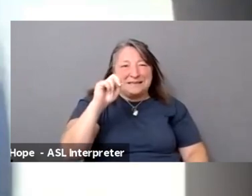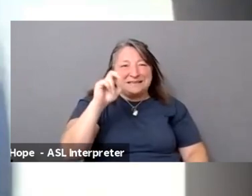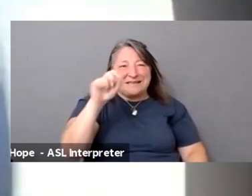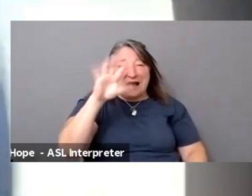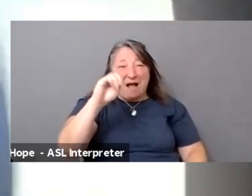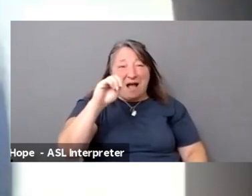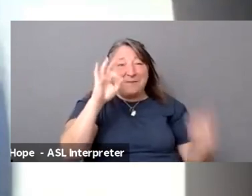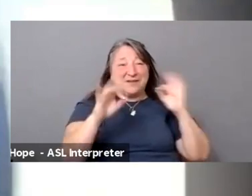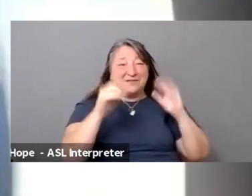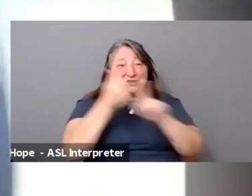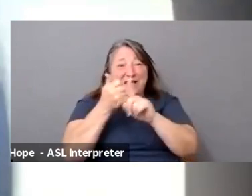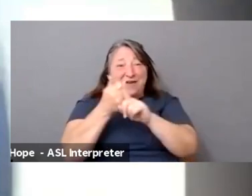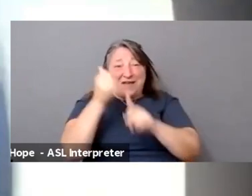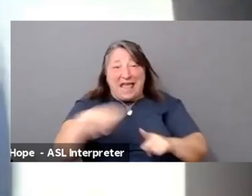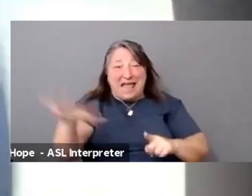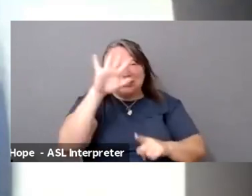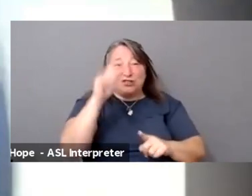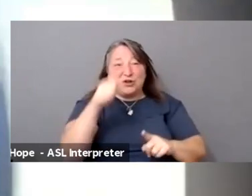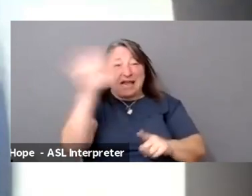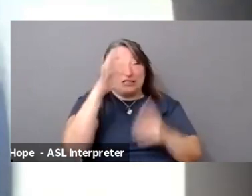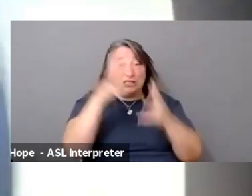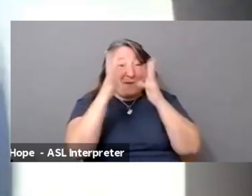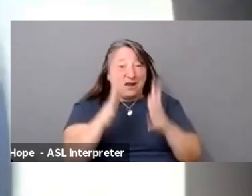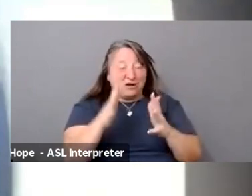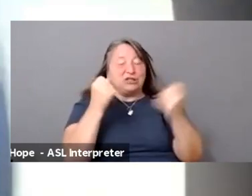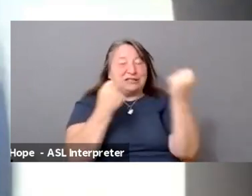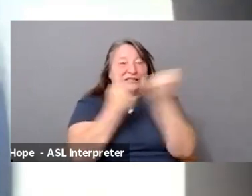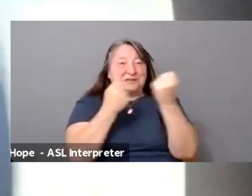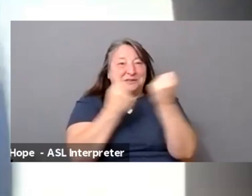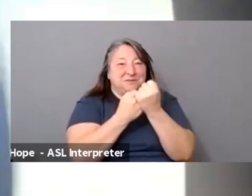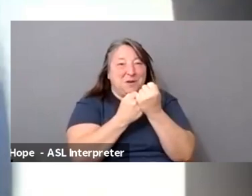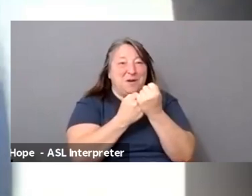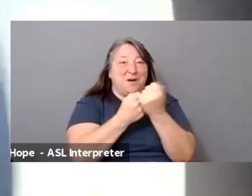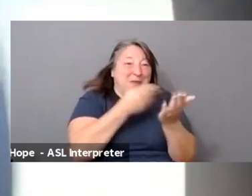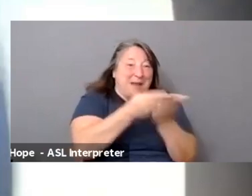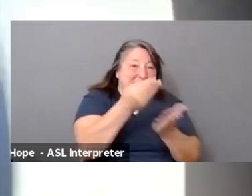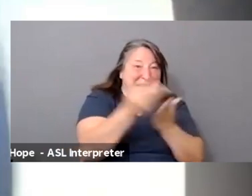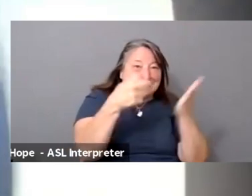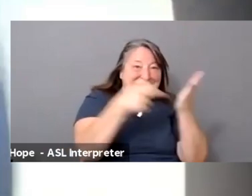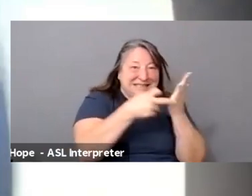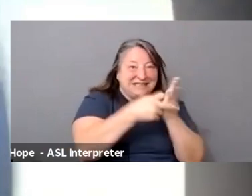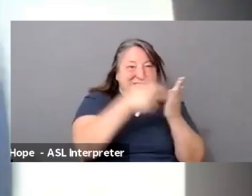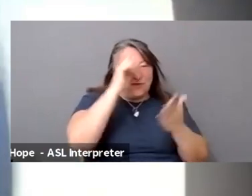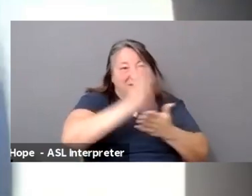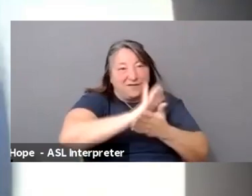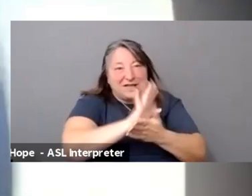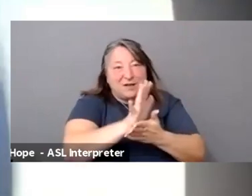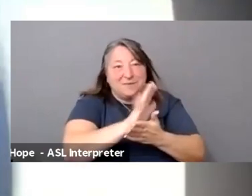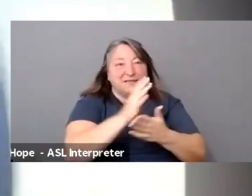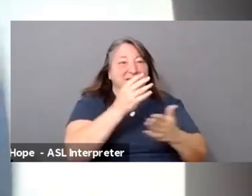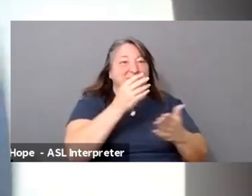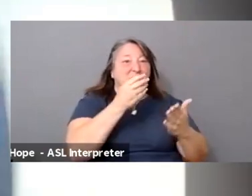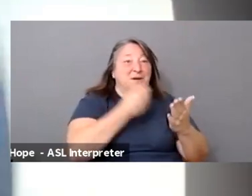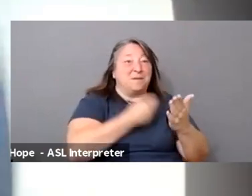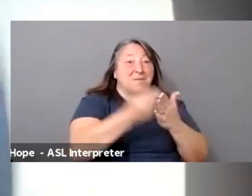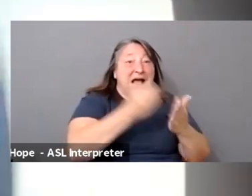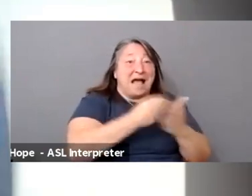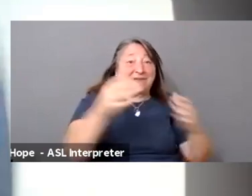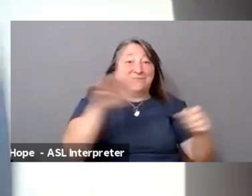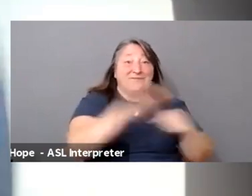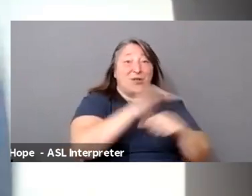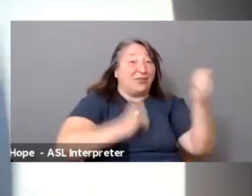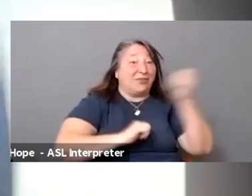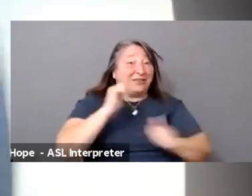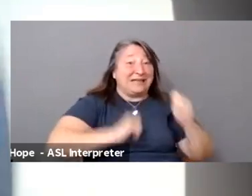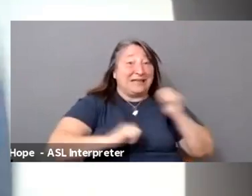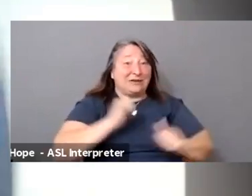see diversity, you can support by, you know, buying tickets for the film or buying out theaters with your friends, so that you can